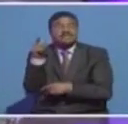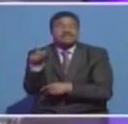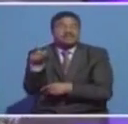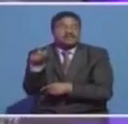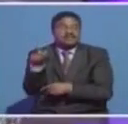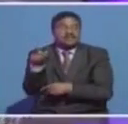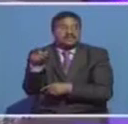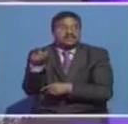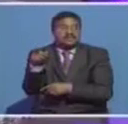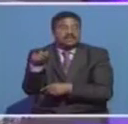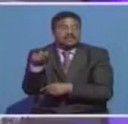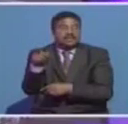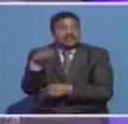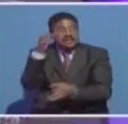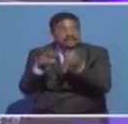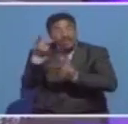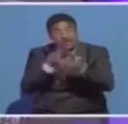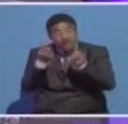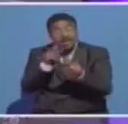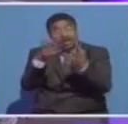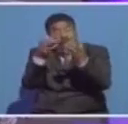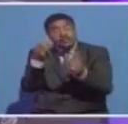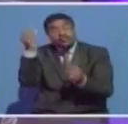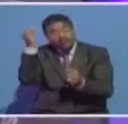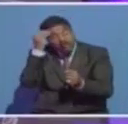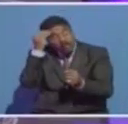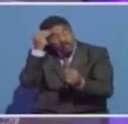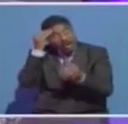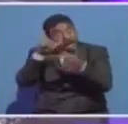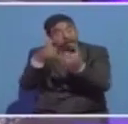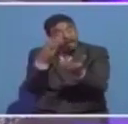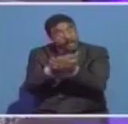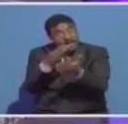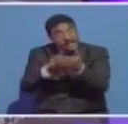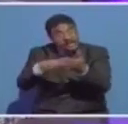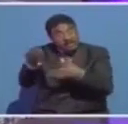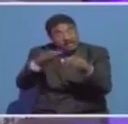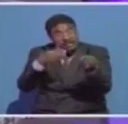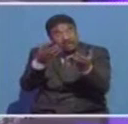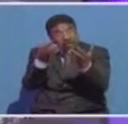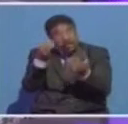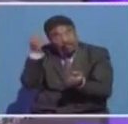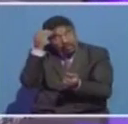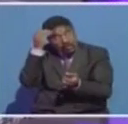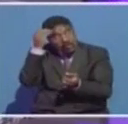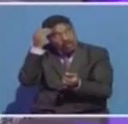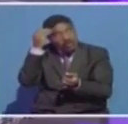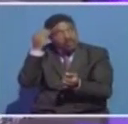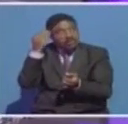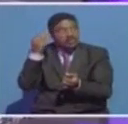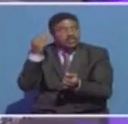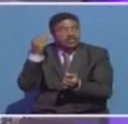if people are truly interested in knowing how the money has been spent, a public document is